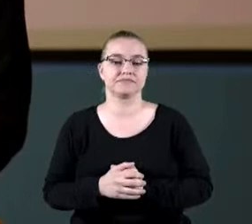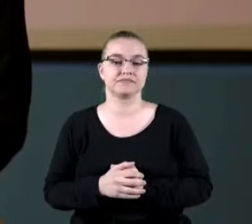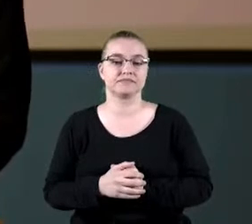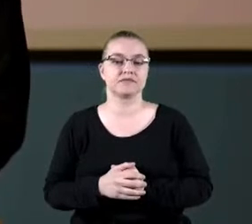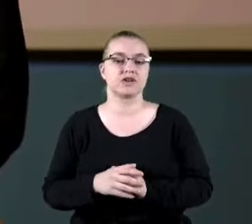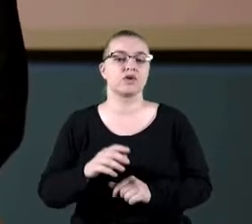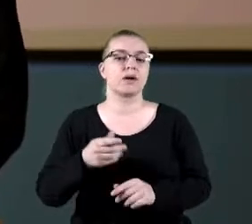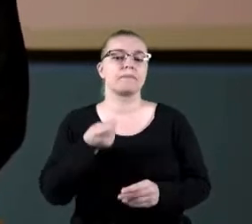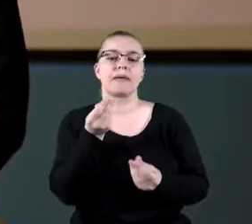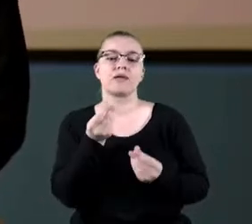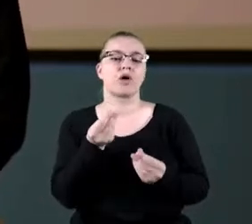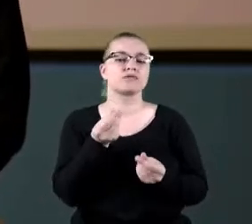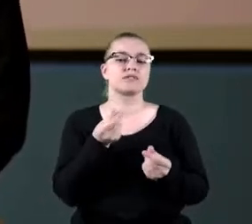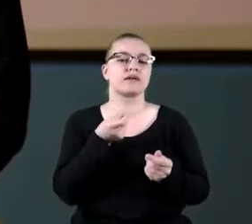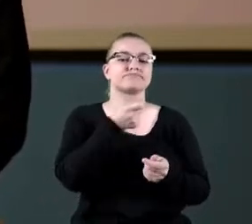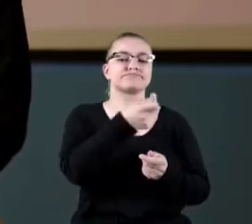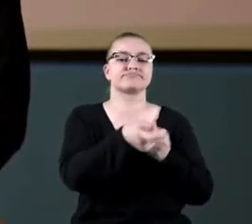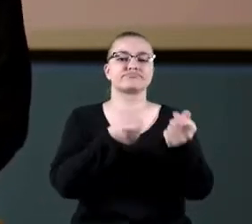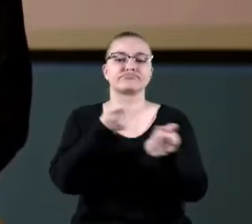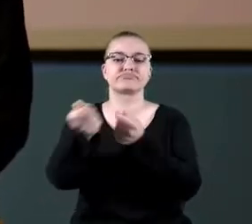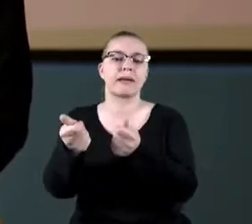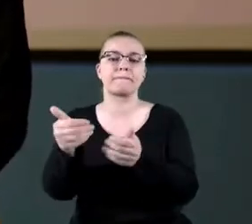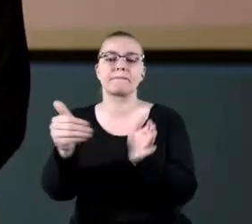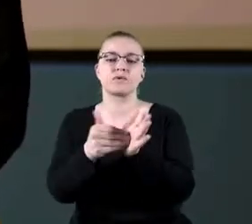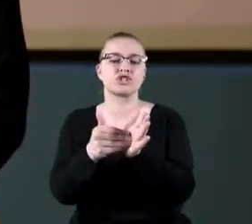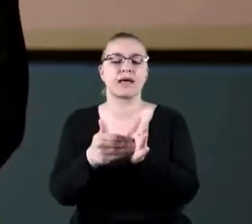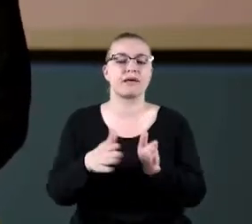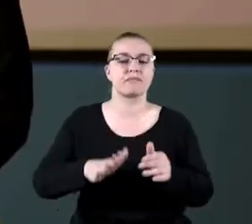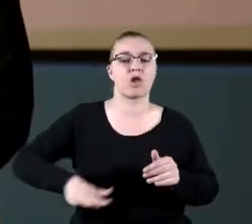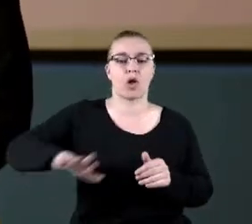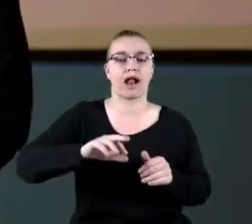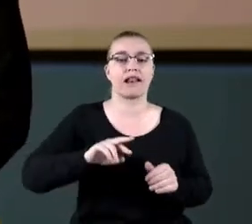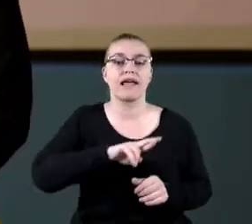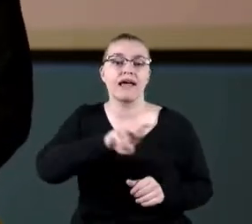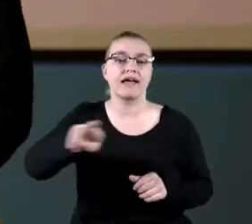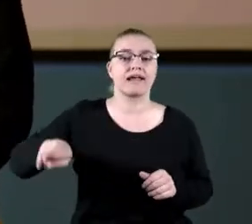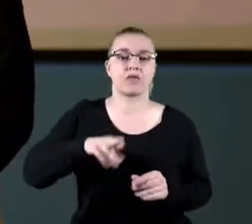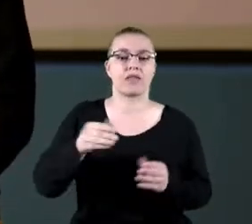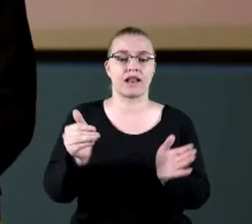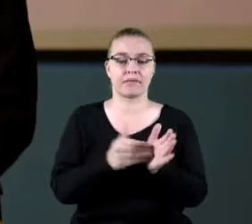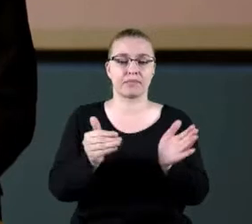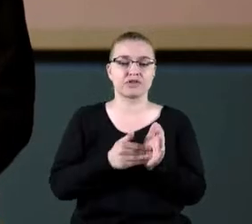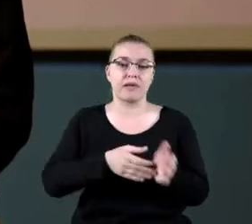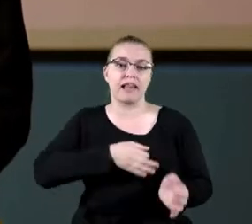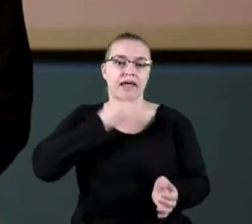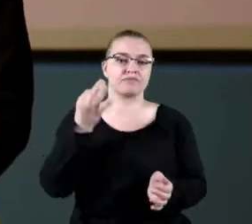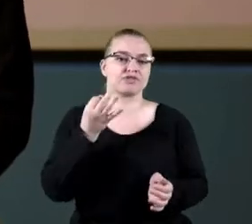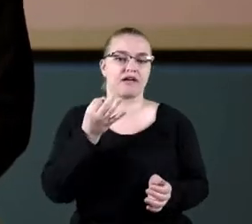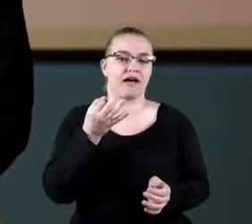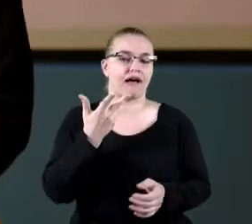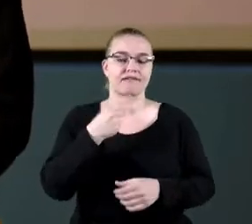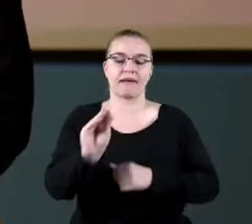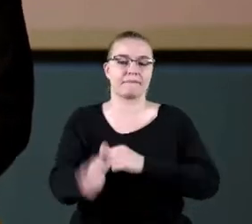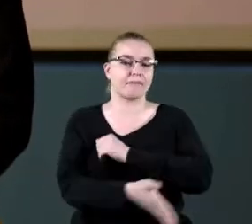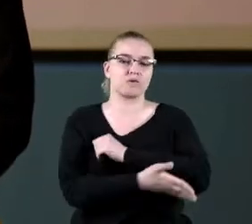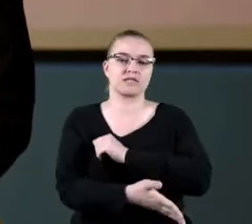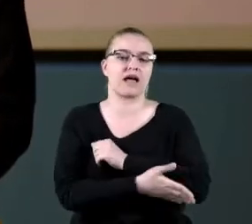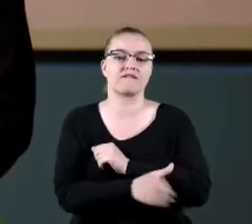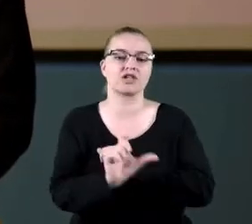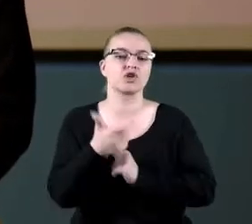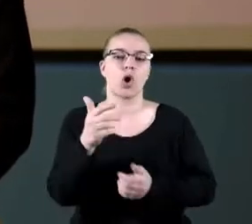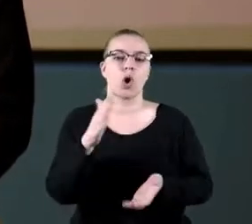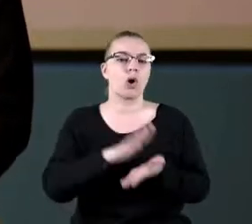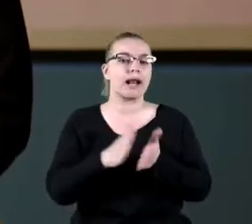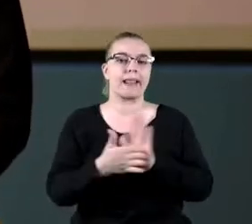needs is rather more appropriate than based on the market needs. This is why we are